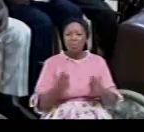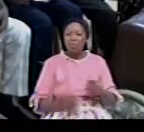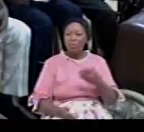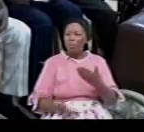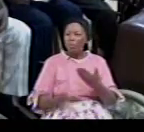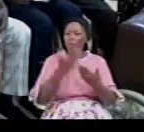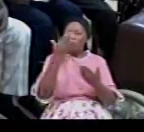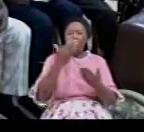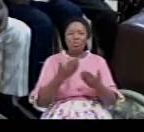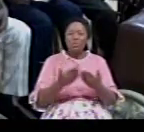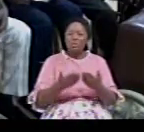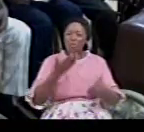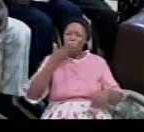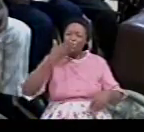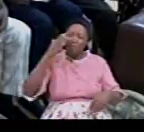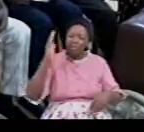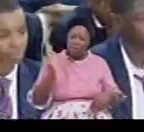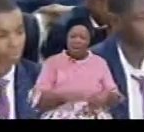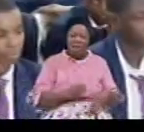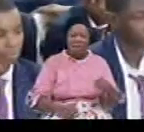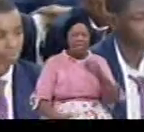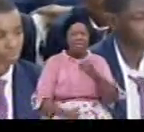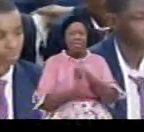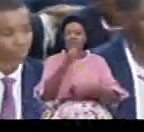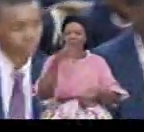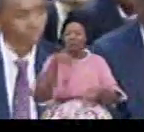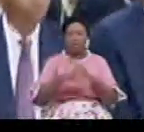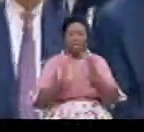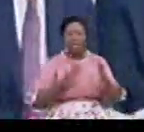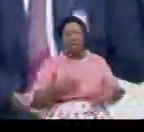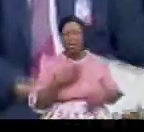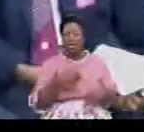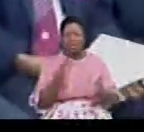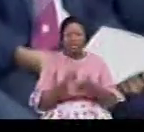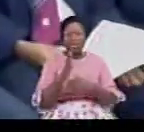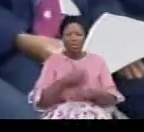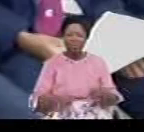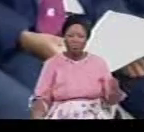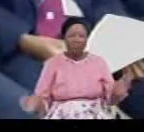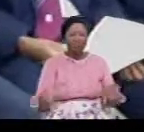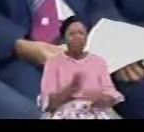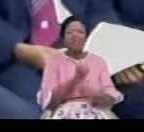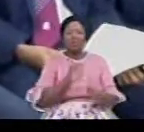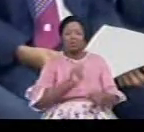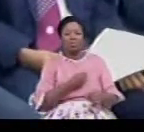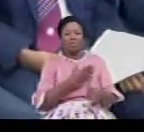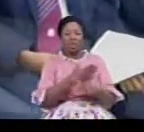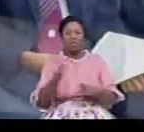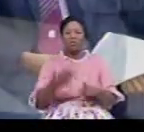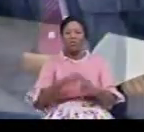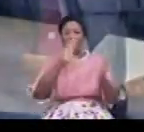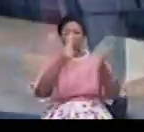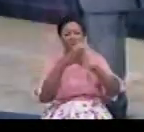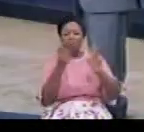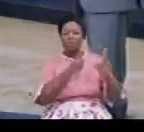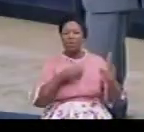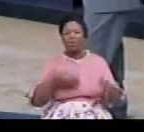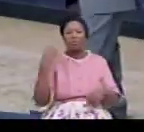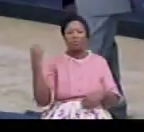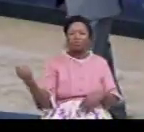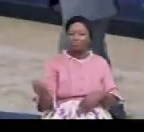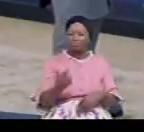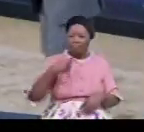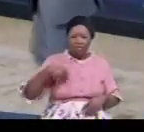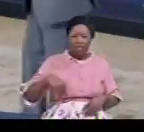one, is the thing that will cast us away from his presence forever and ever. And it says, but